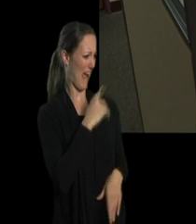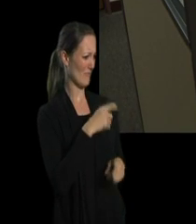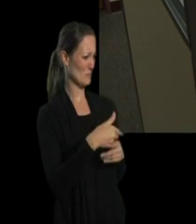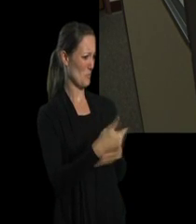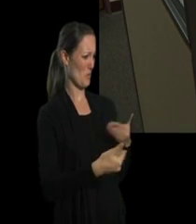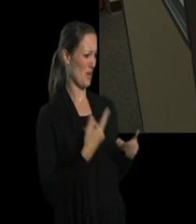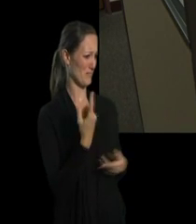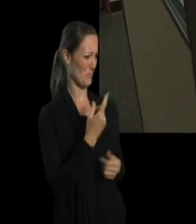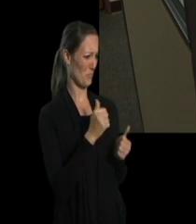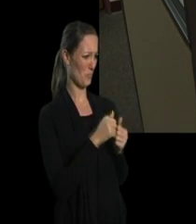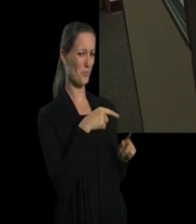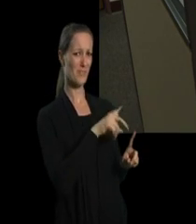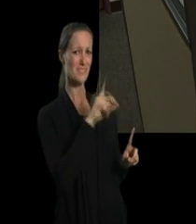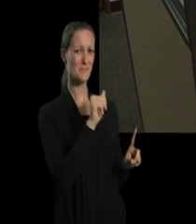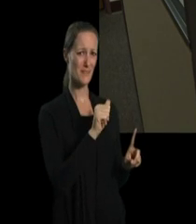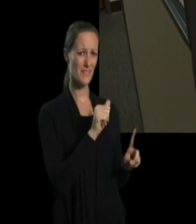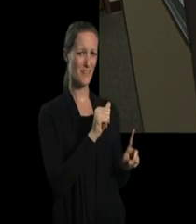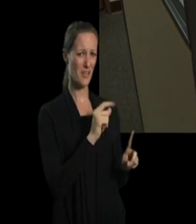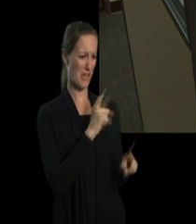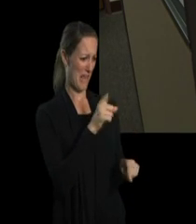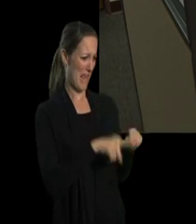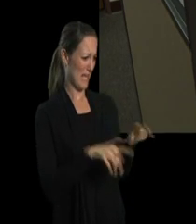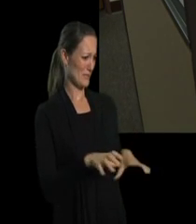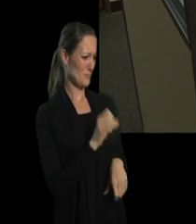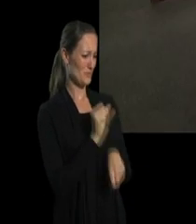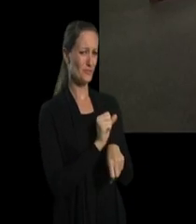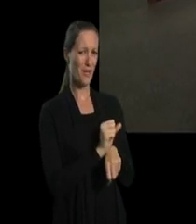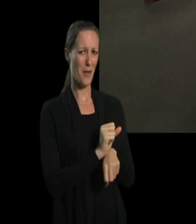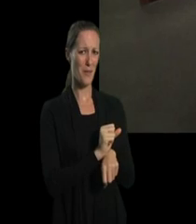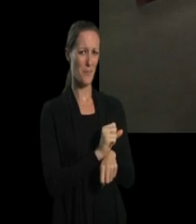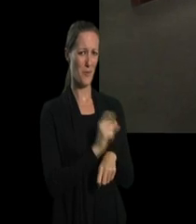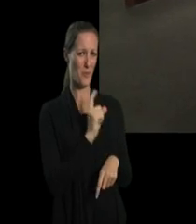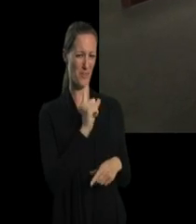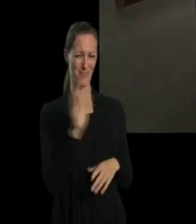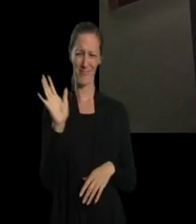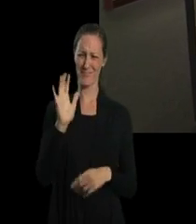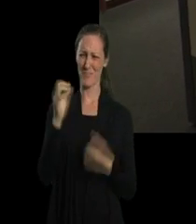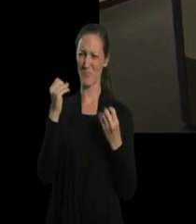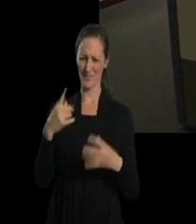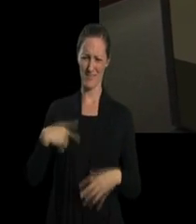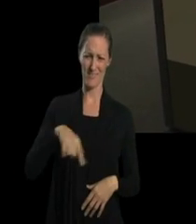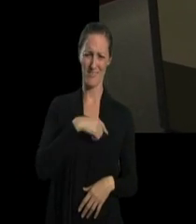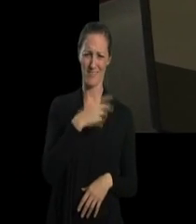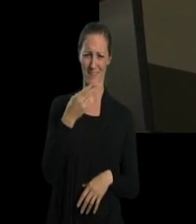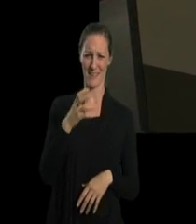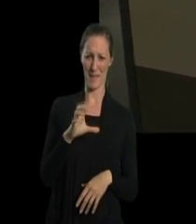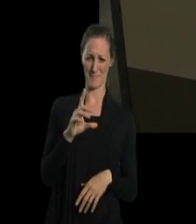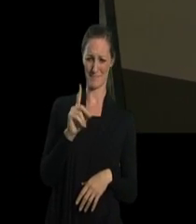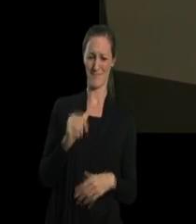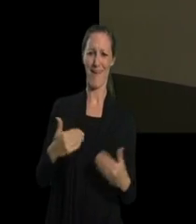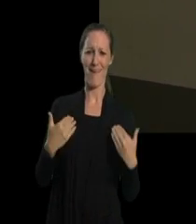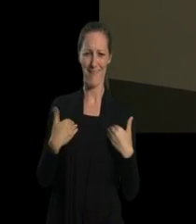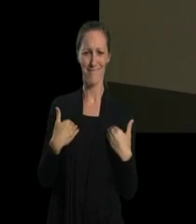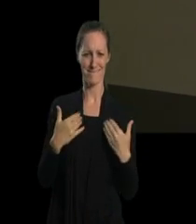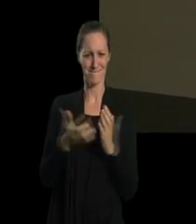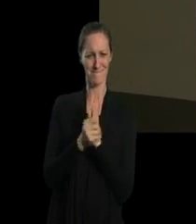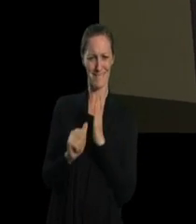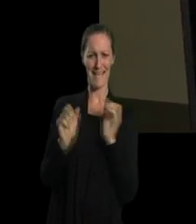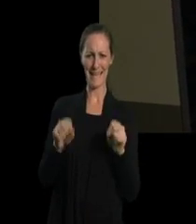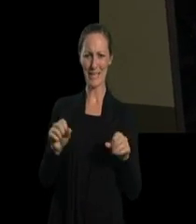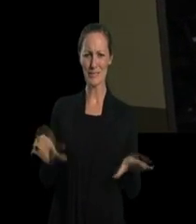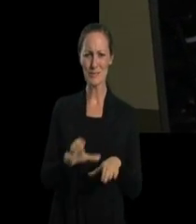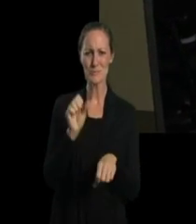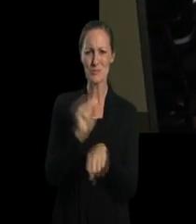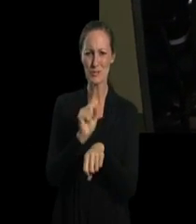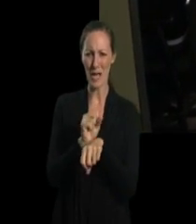who's handicapped? They can't do the job." Well, the fact is that many of us can do the job. They don't